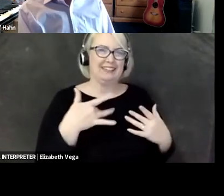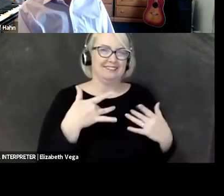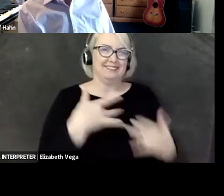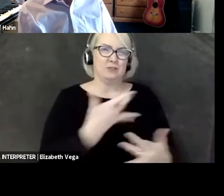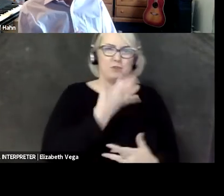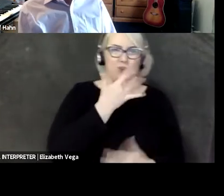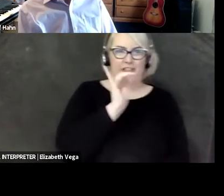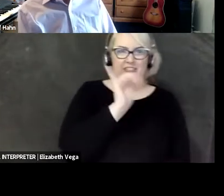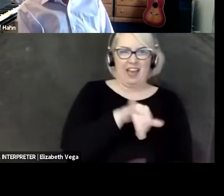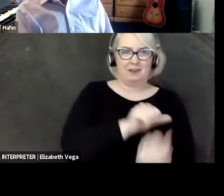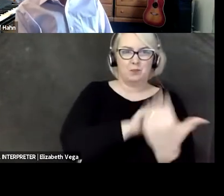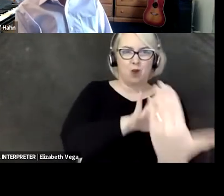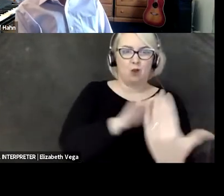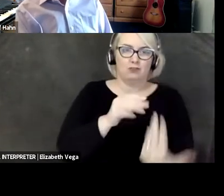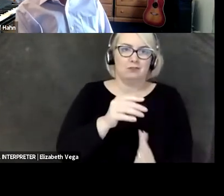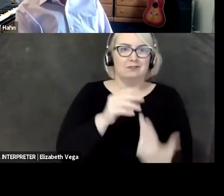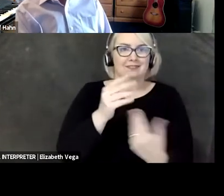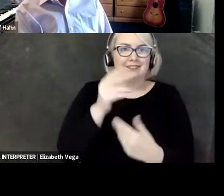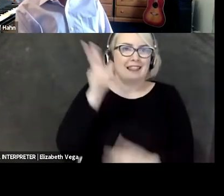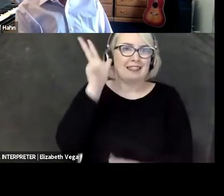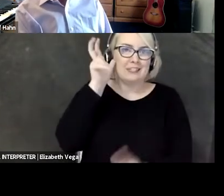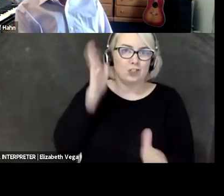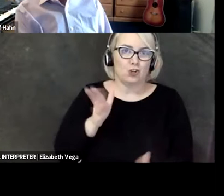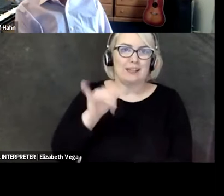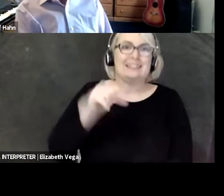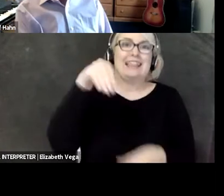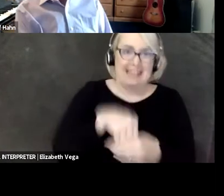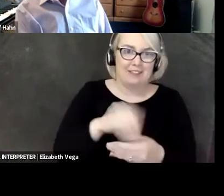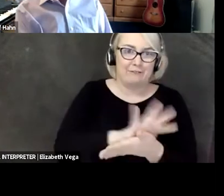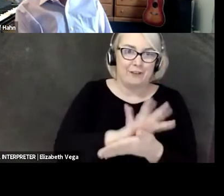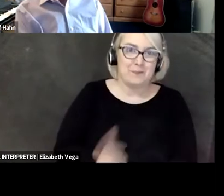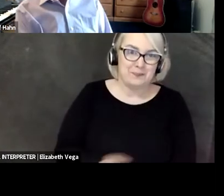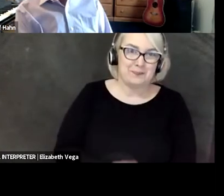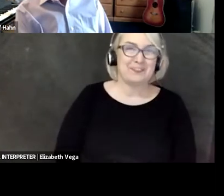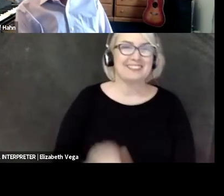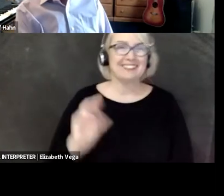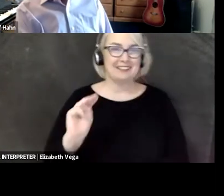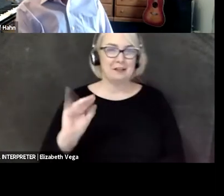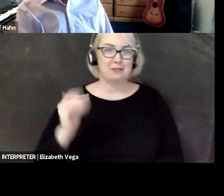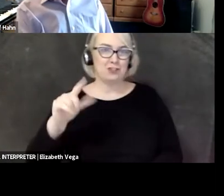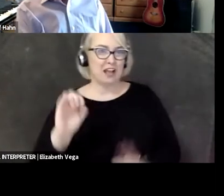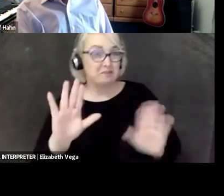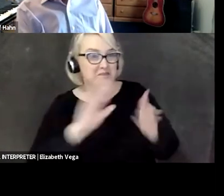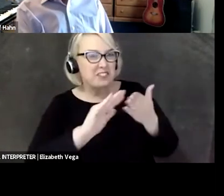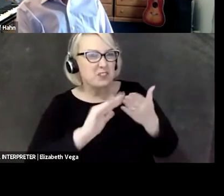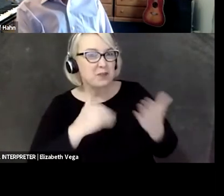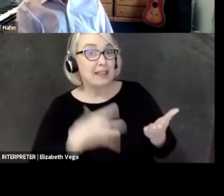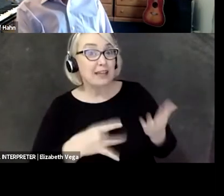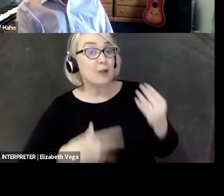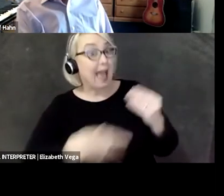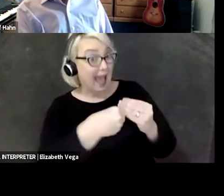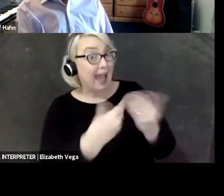film with the listener. The other thing I just wanted to add, if I may, excuse me, I just wanted to add that we